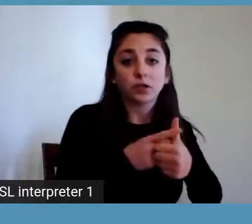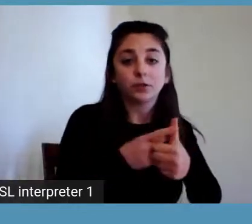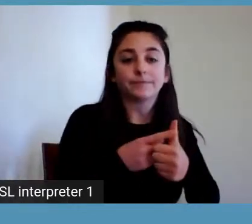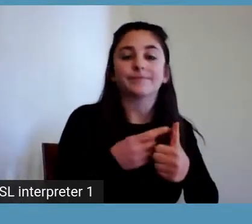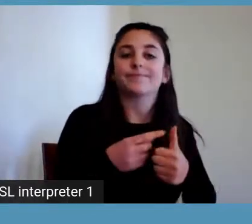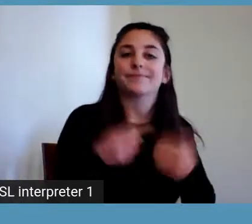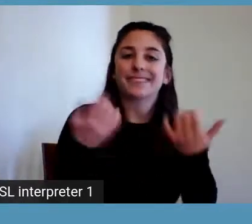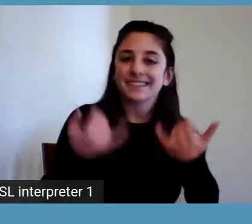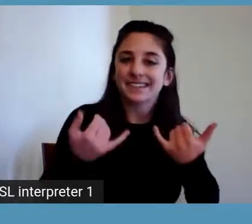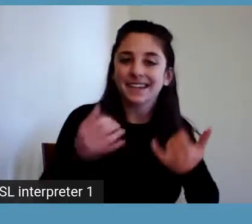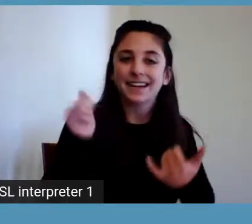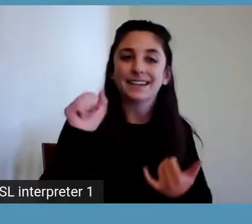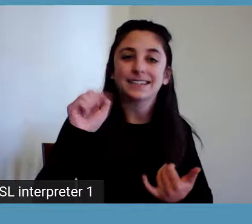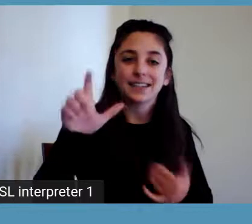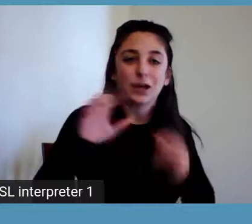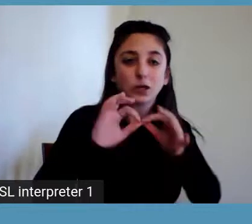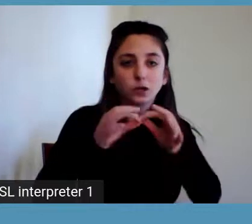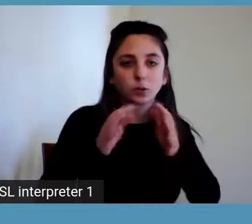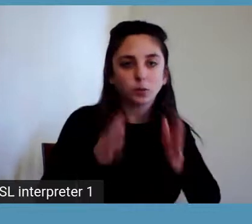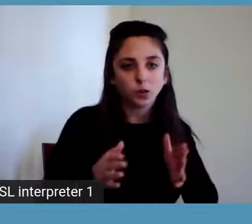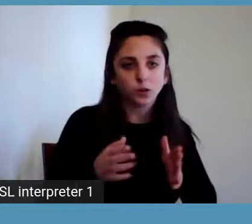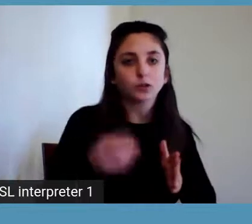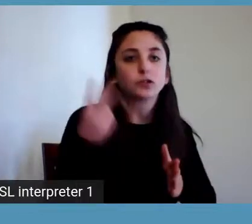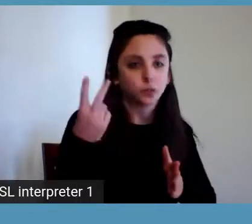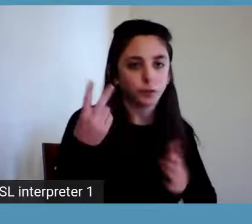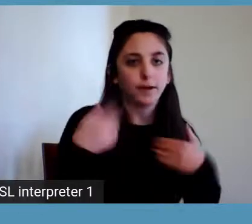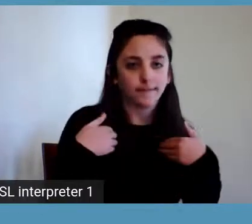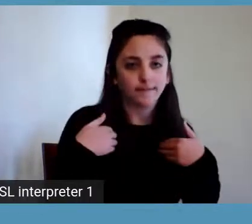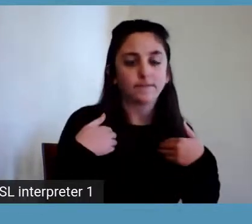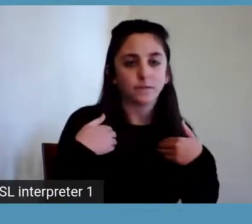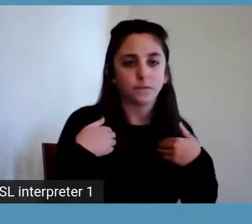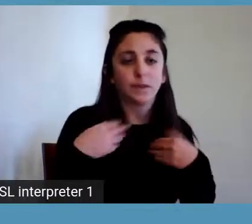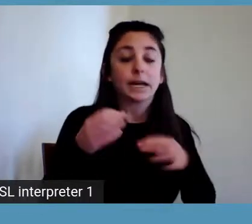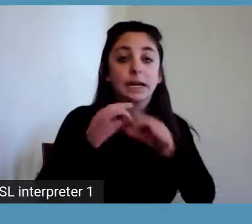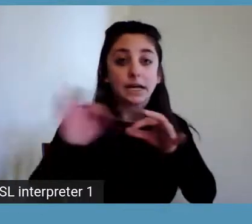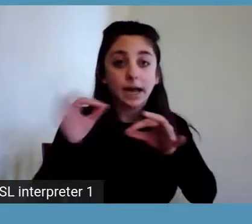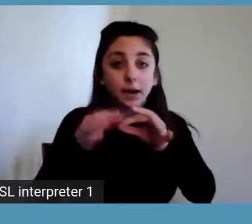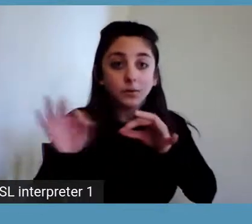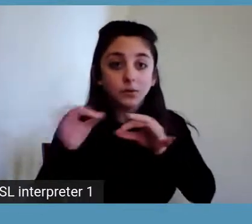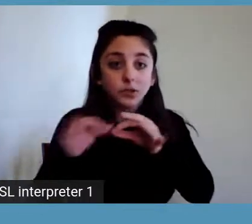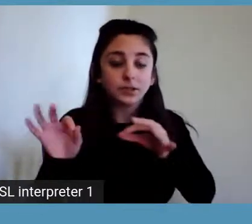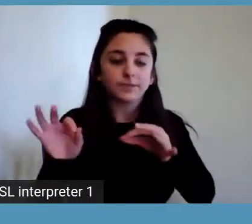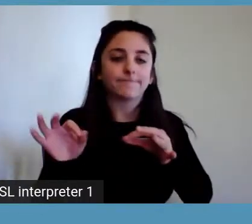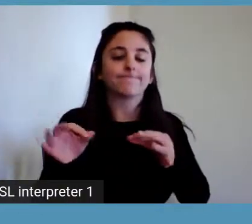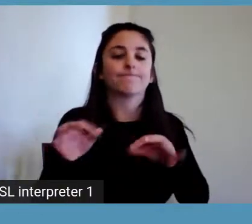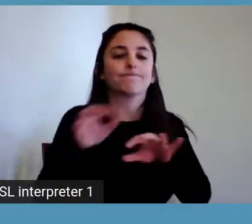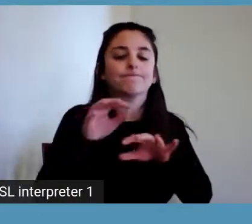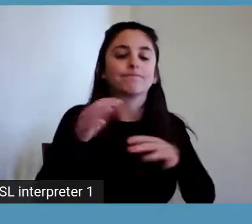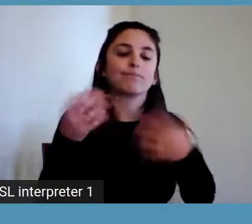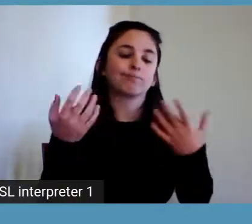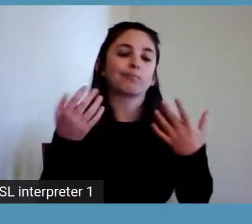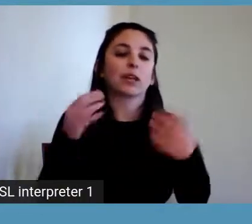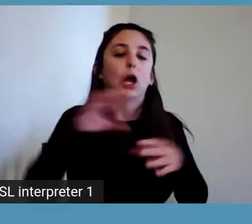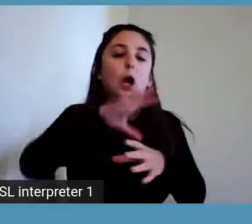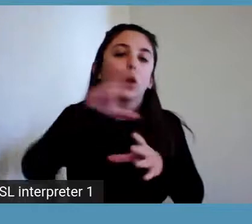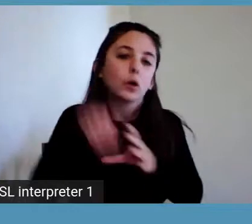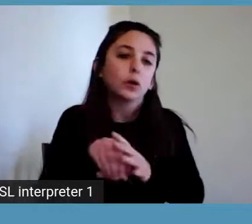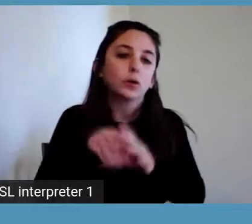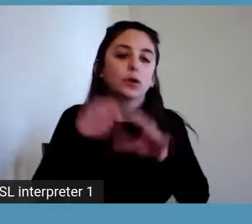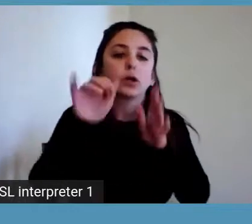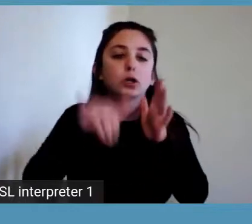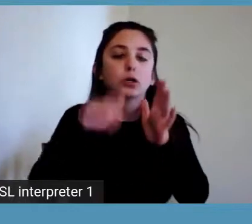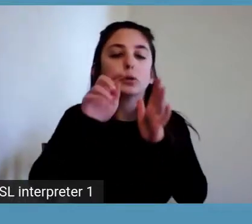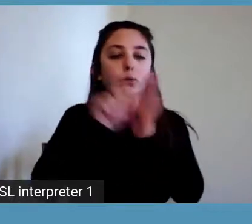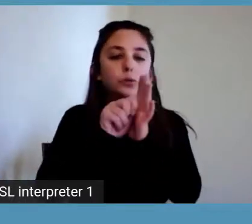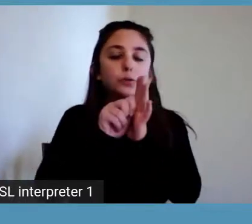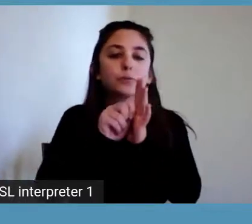interpreter, who will be on the left side of your screen, and let you know that captioning for today's program is embedded in a box just below the YouTube player on our website